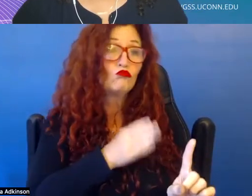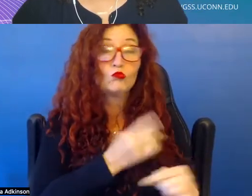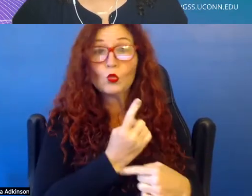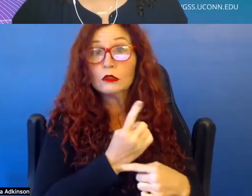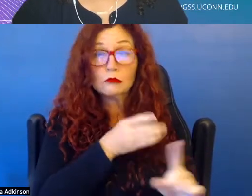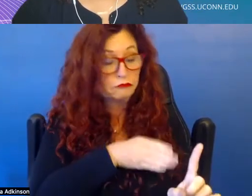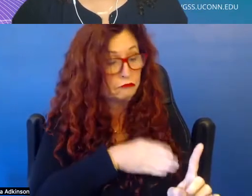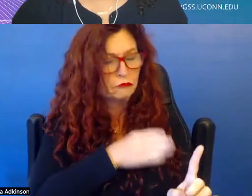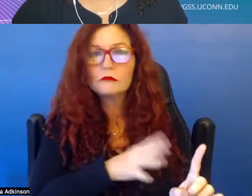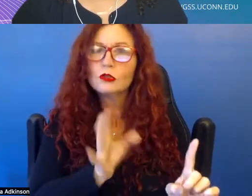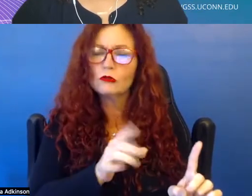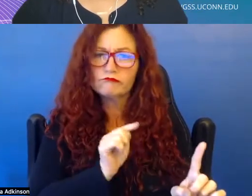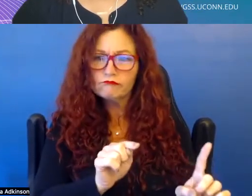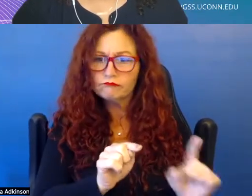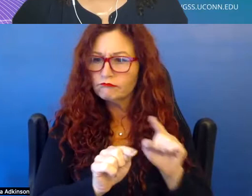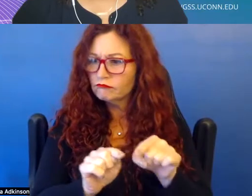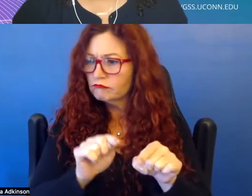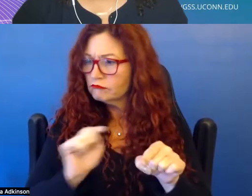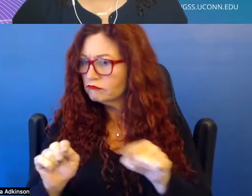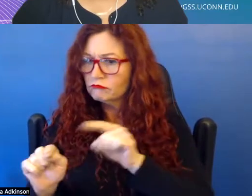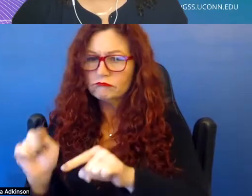being accessible through that.